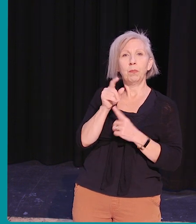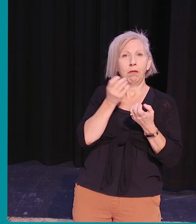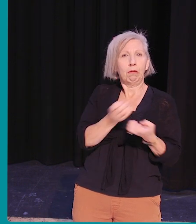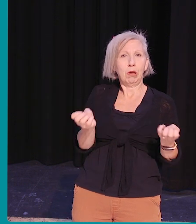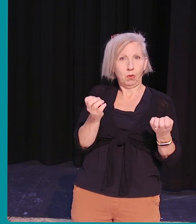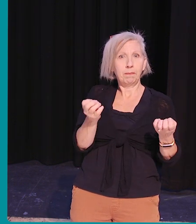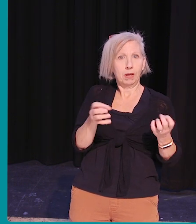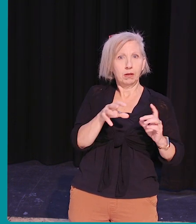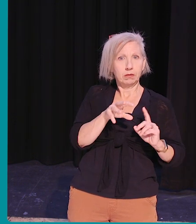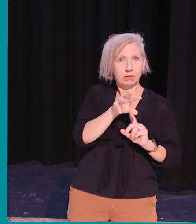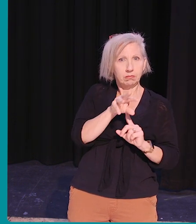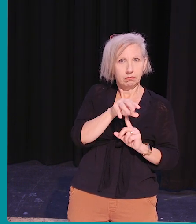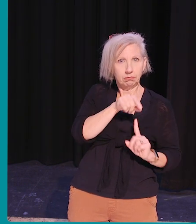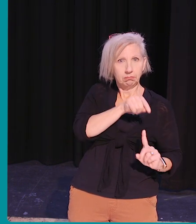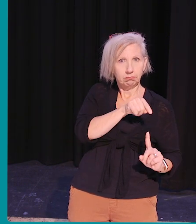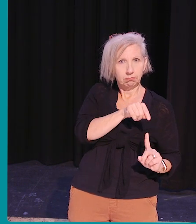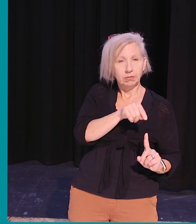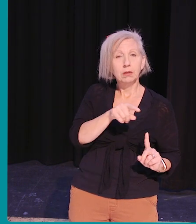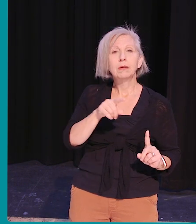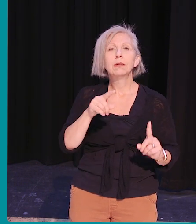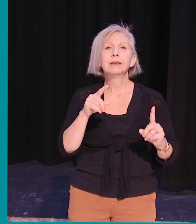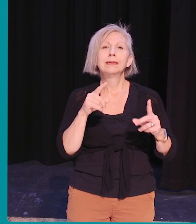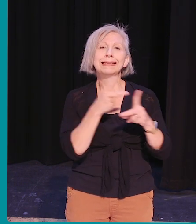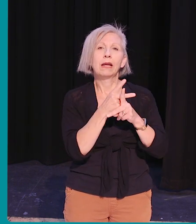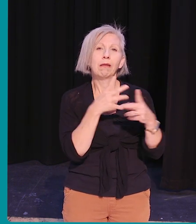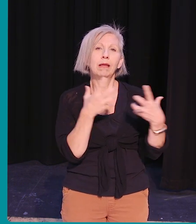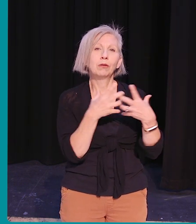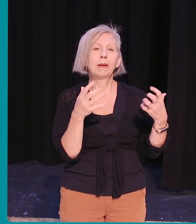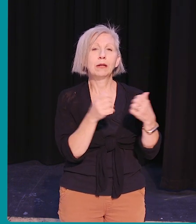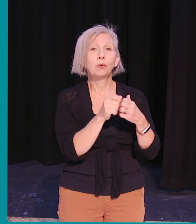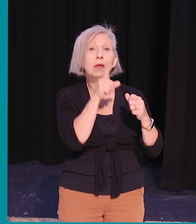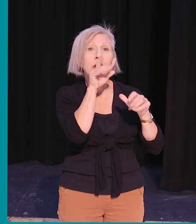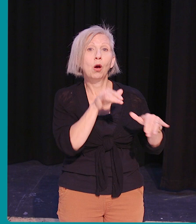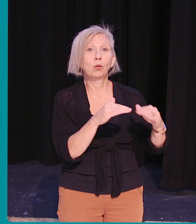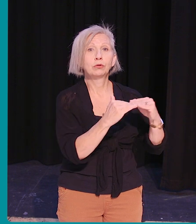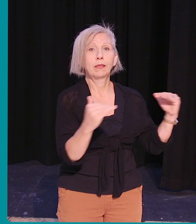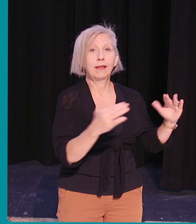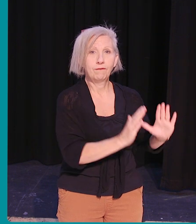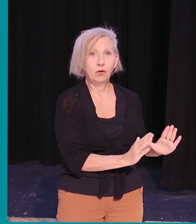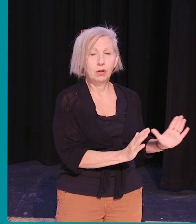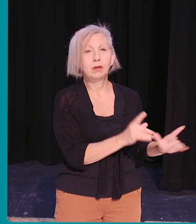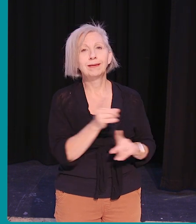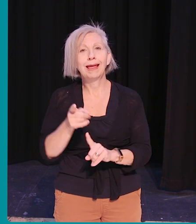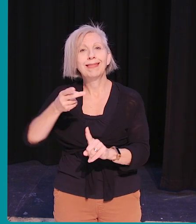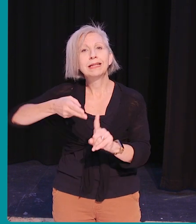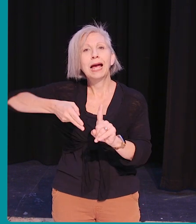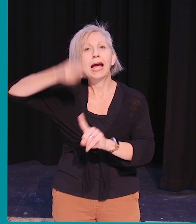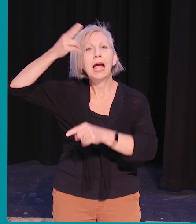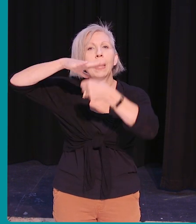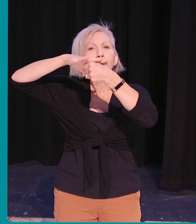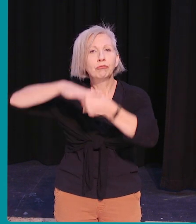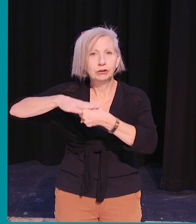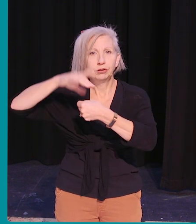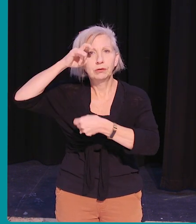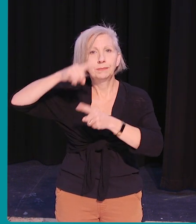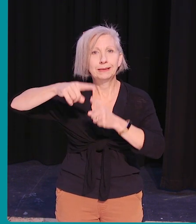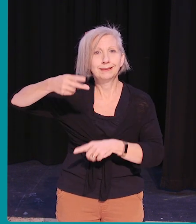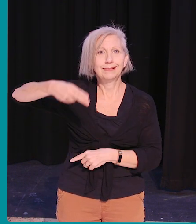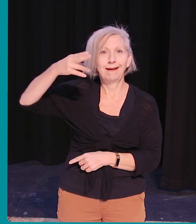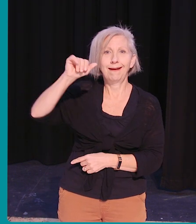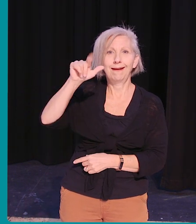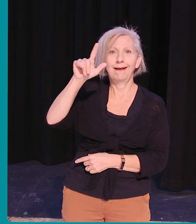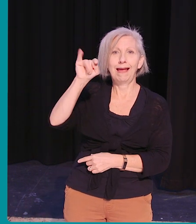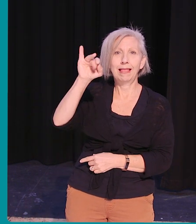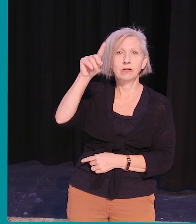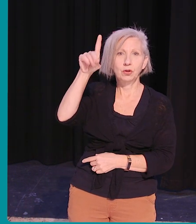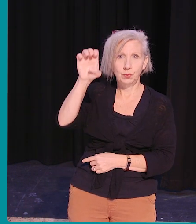So as you go up in elevation, you have danger of gas continuing to accumulate in your tissues. So the general rule for diving at altitude is dive